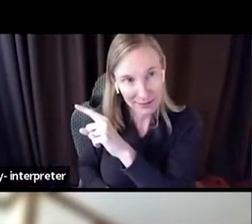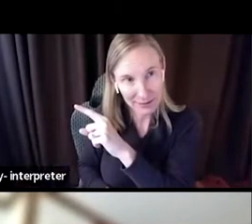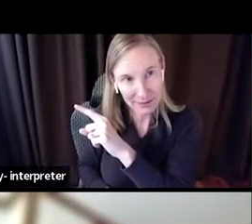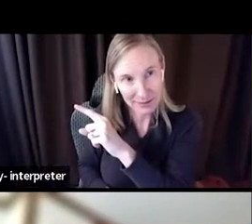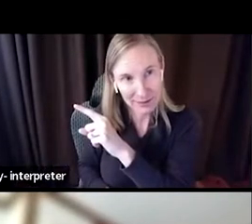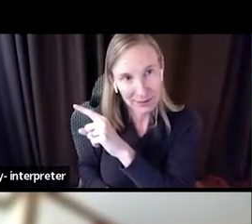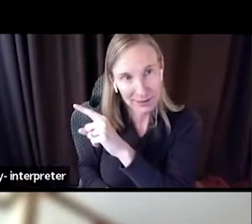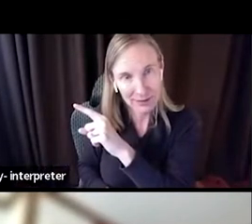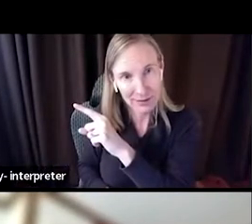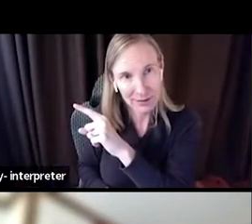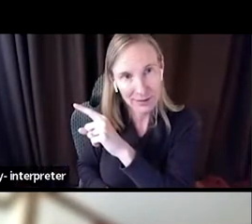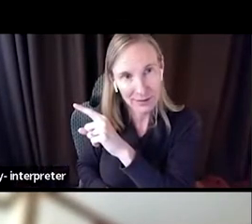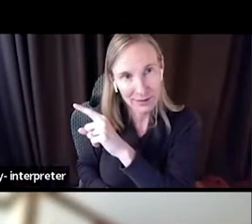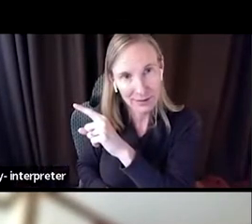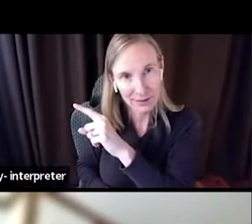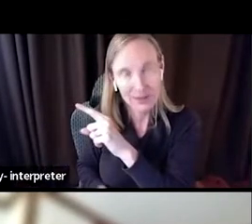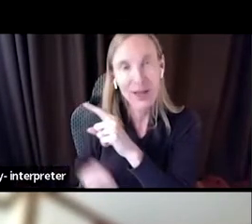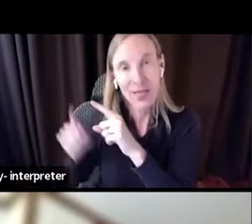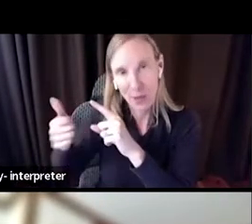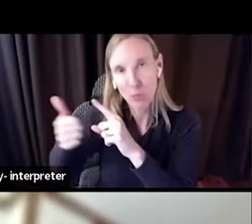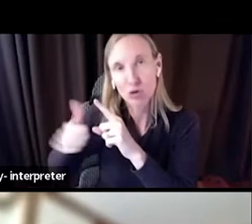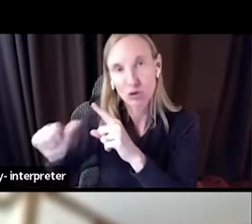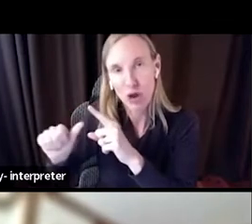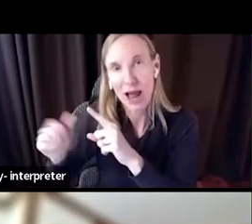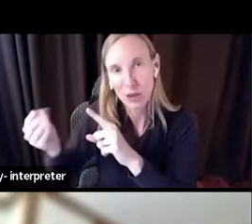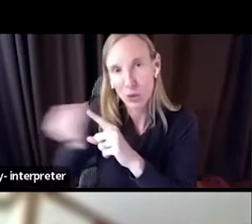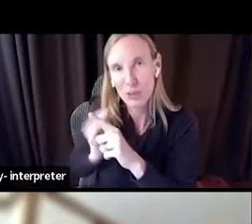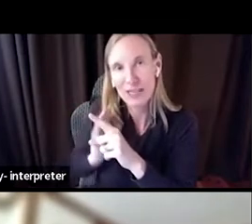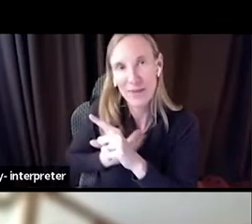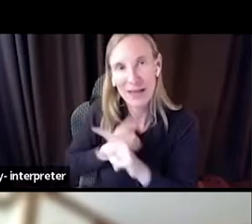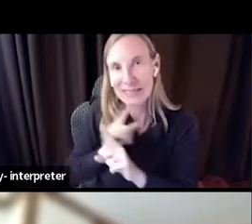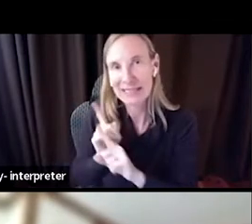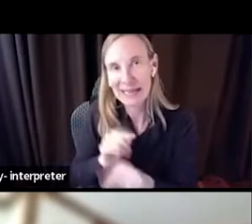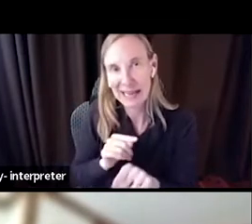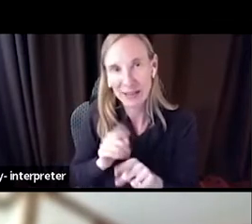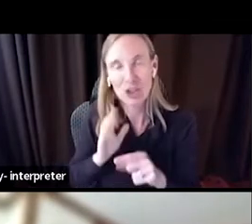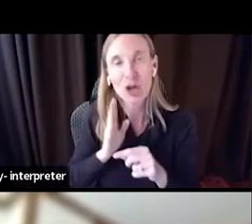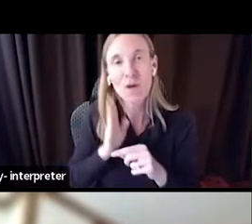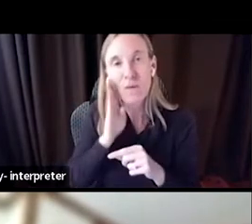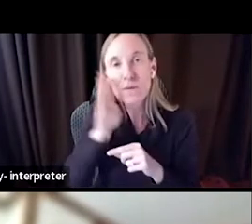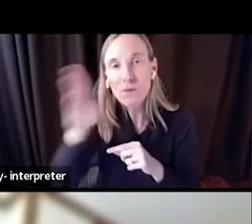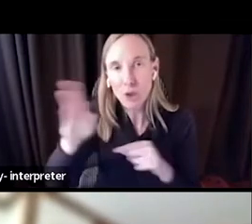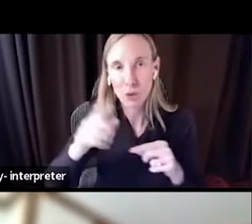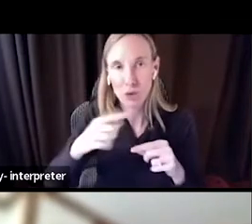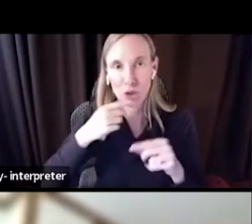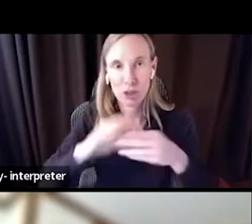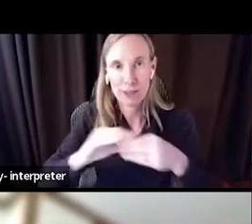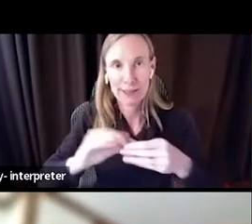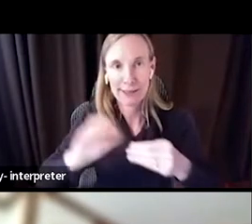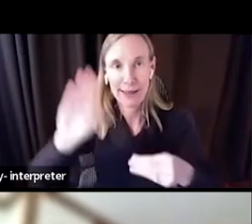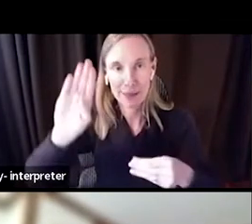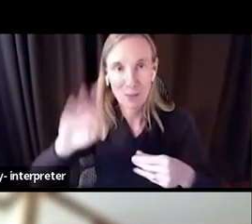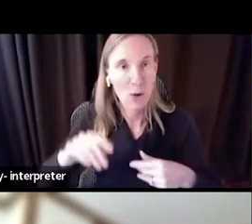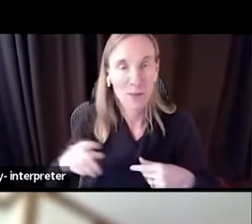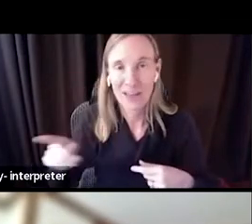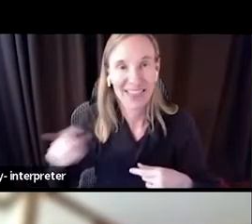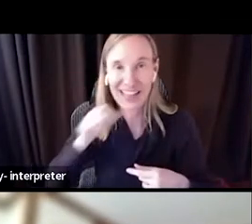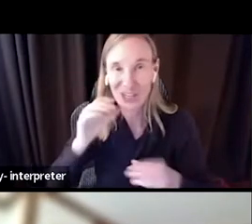they will try to give us an answer in some future testimony, but I don't believe they were clear as well.